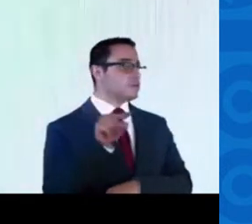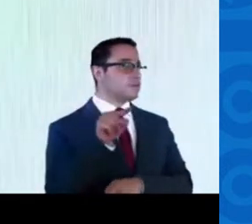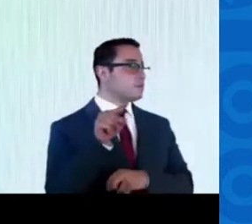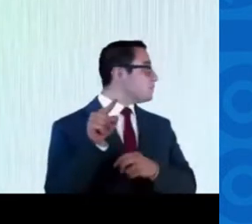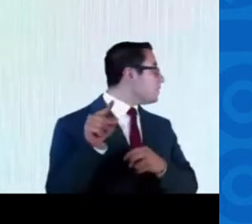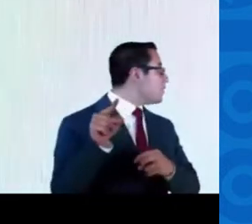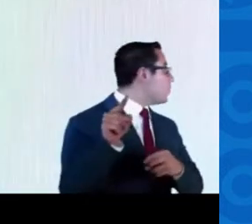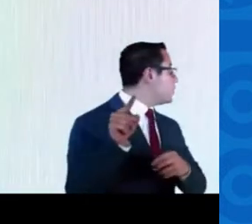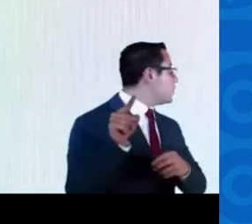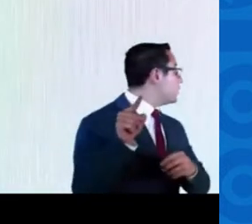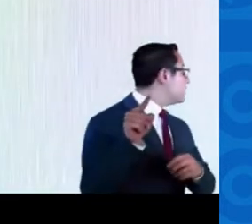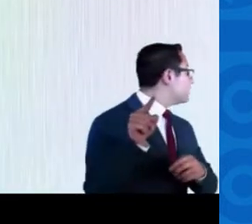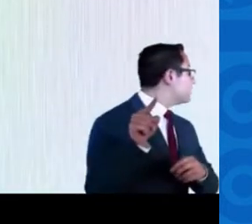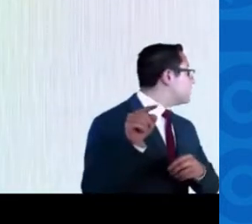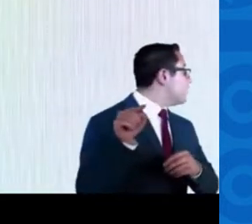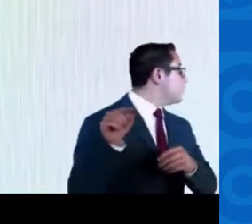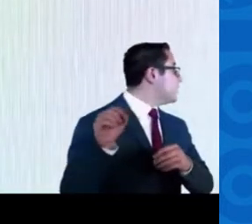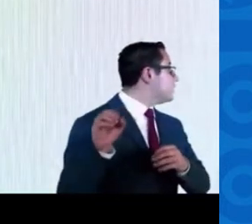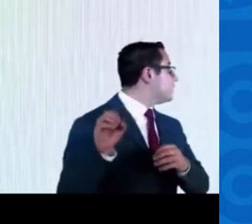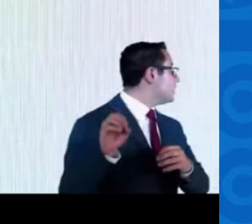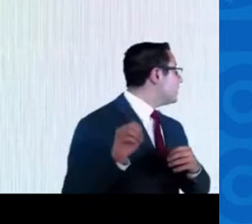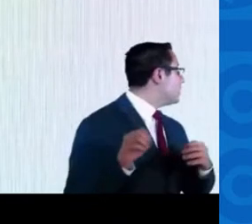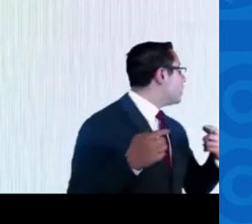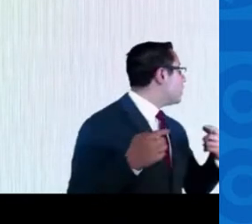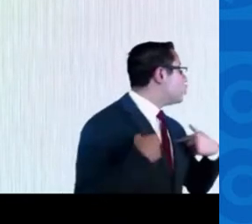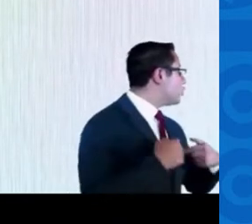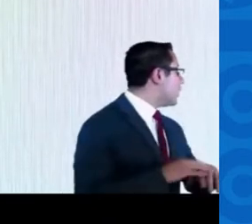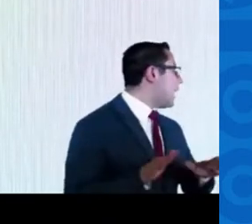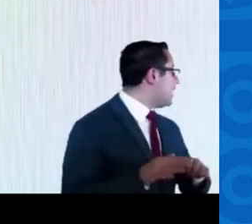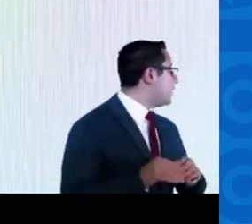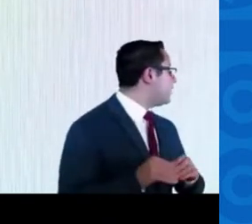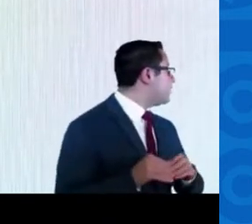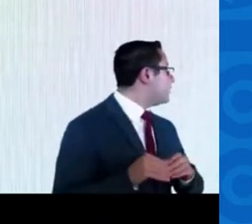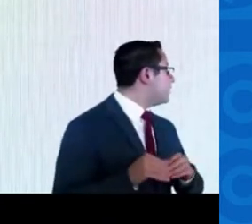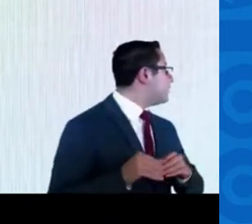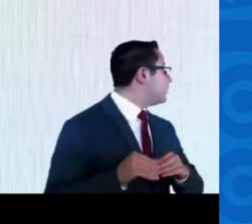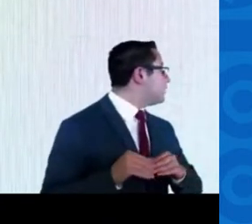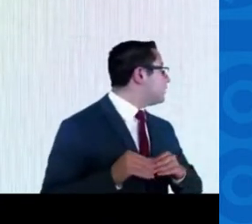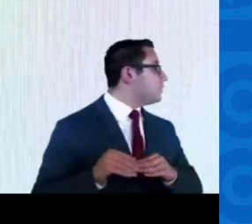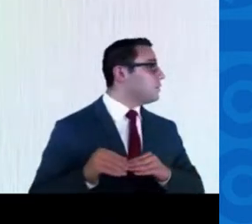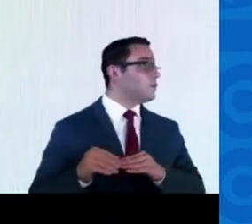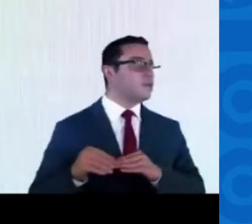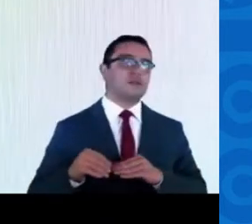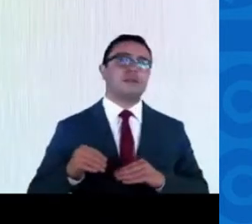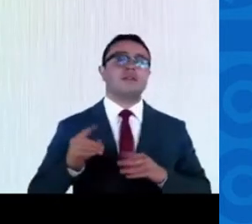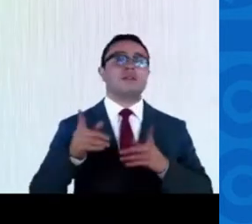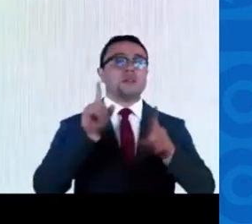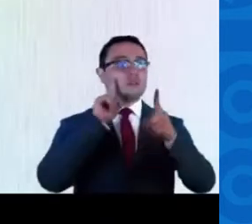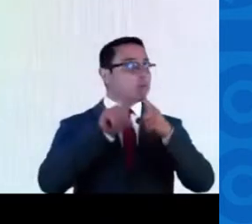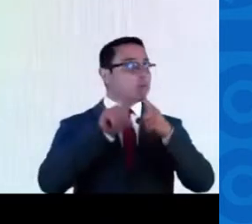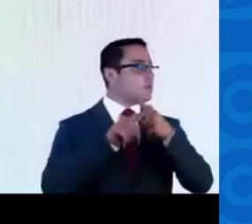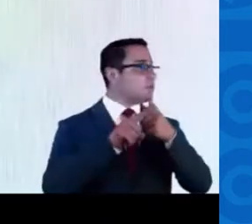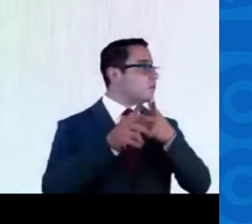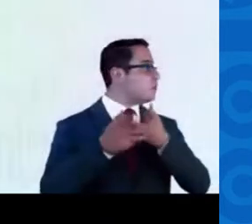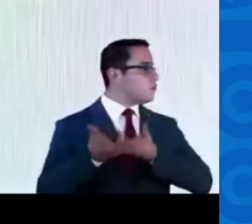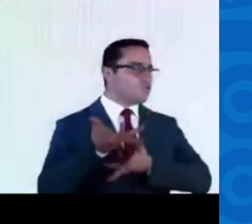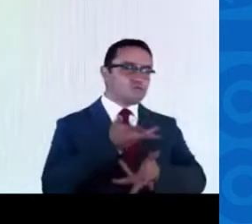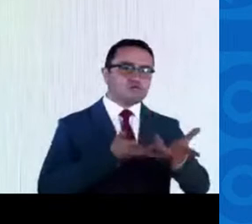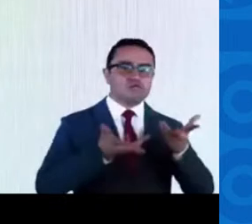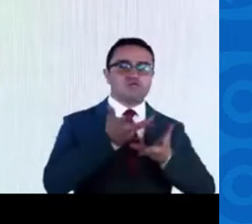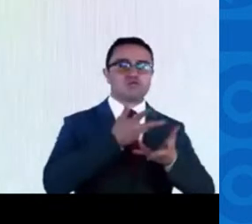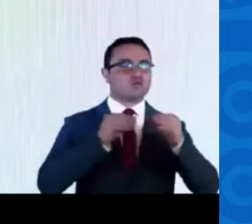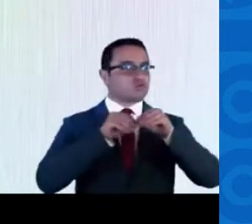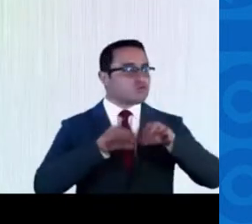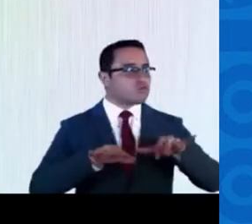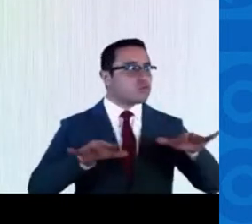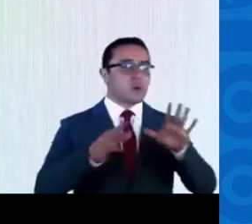is a project to have a sustainable system through regenerative agriculture and through